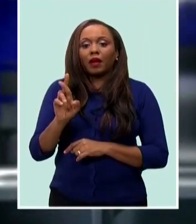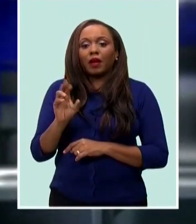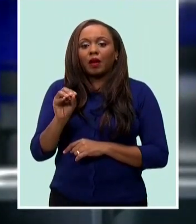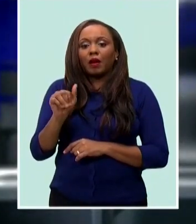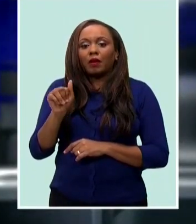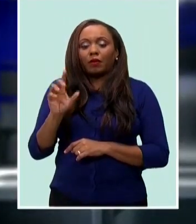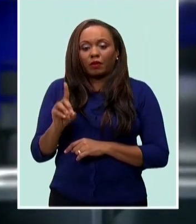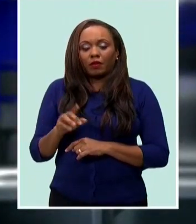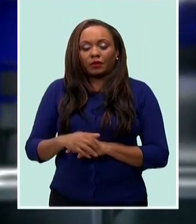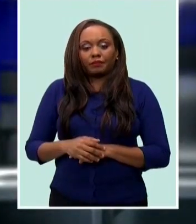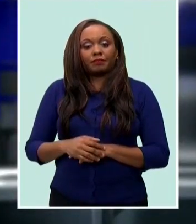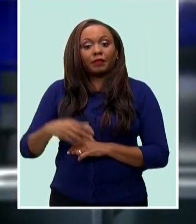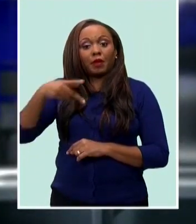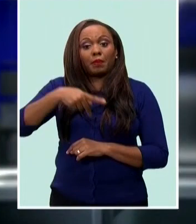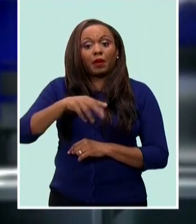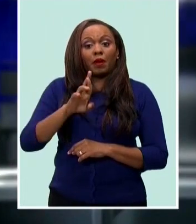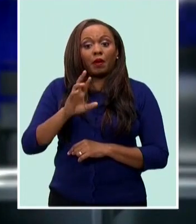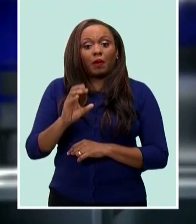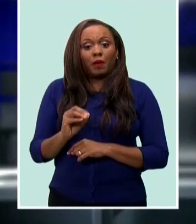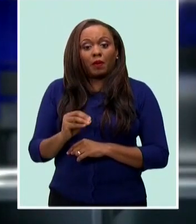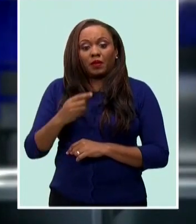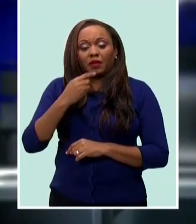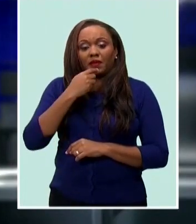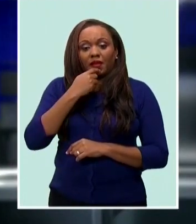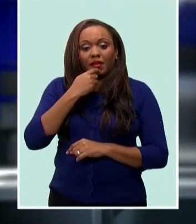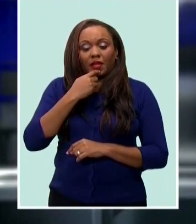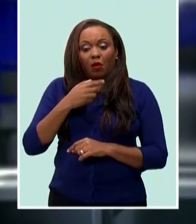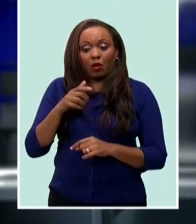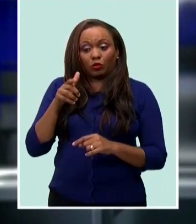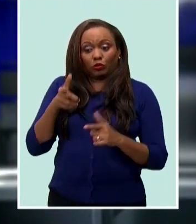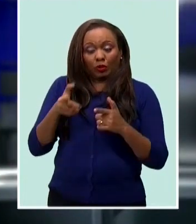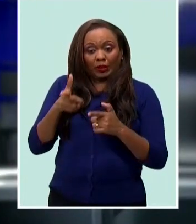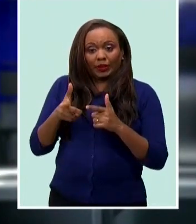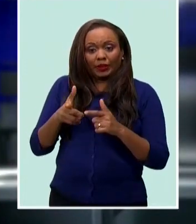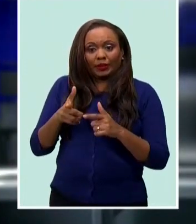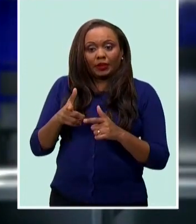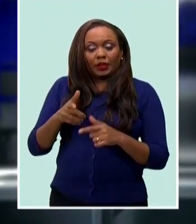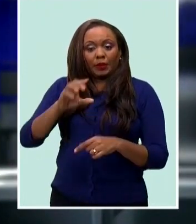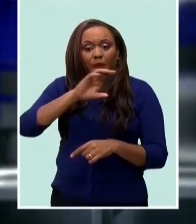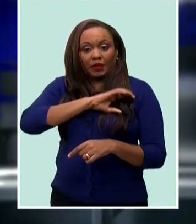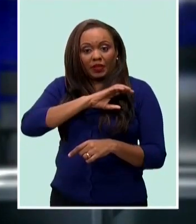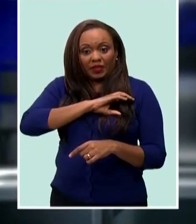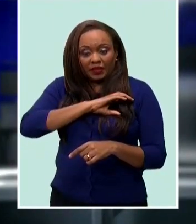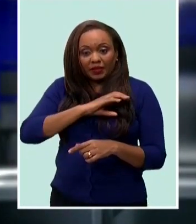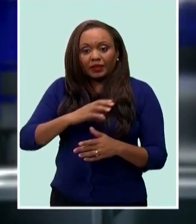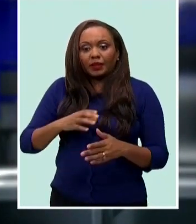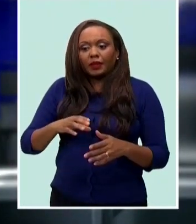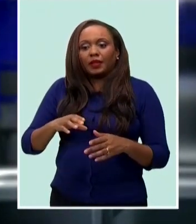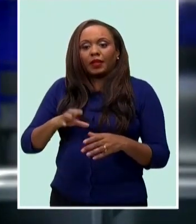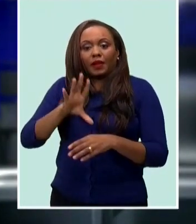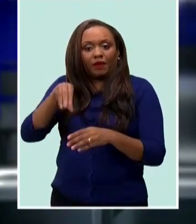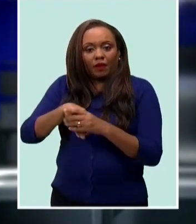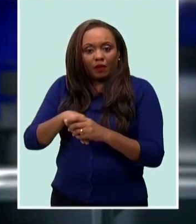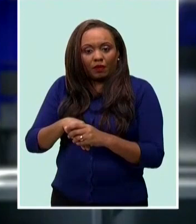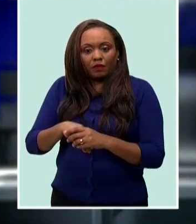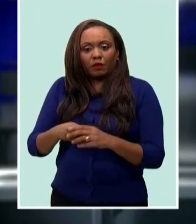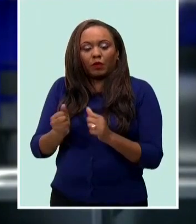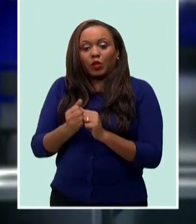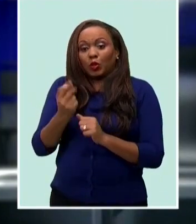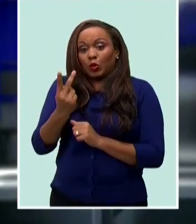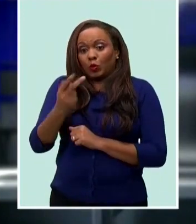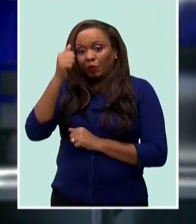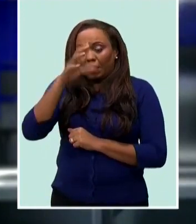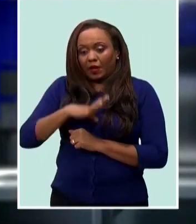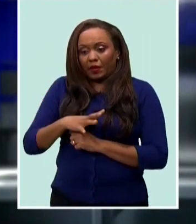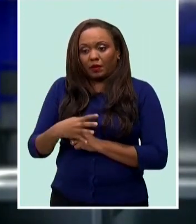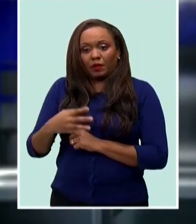PRO, has confirmed that there was a police-involved shooting. Now, he said that police were involved in a shooting incident with two men. One of